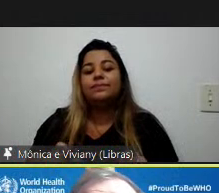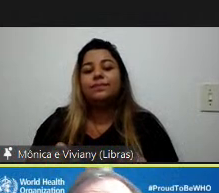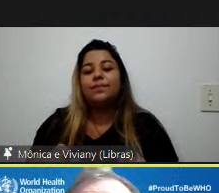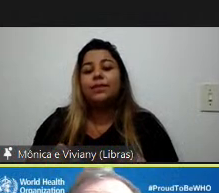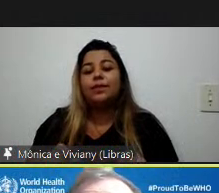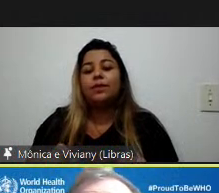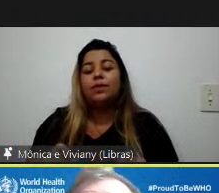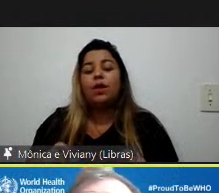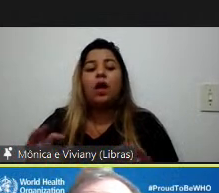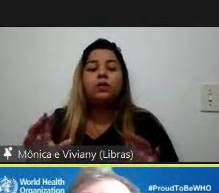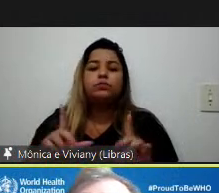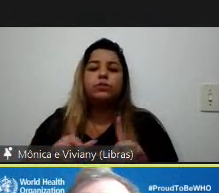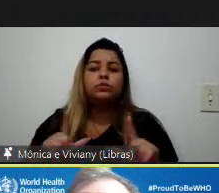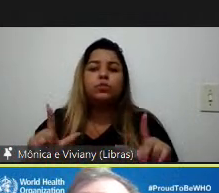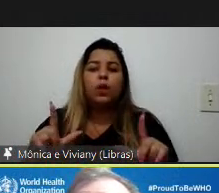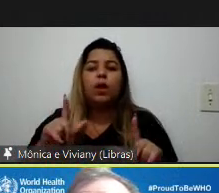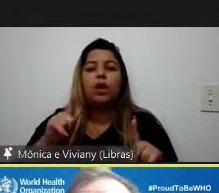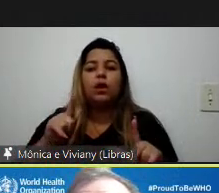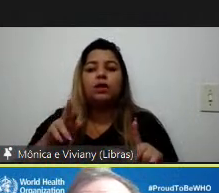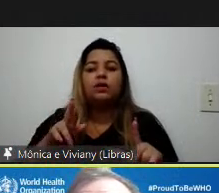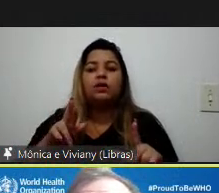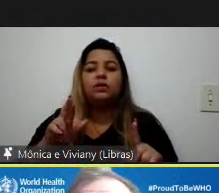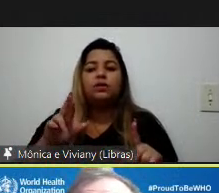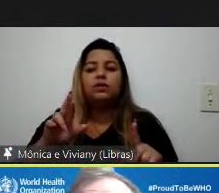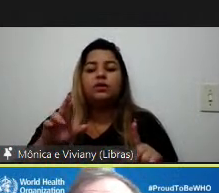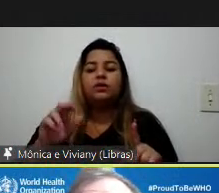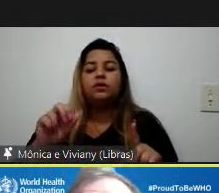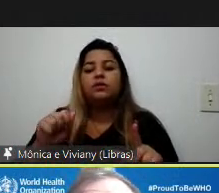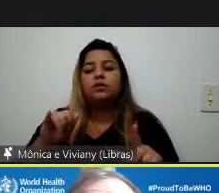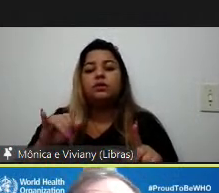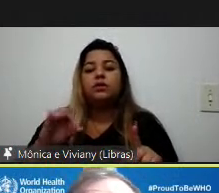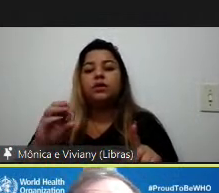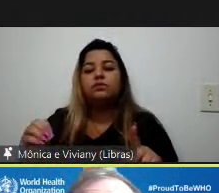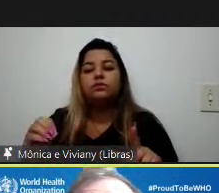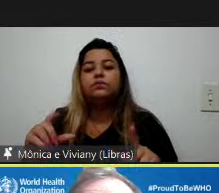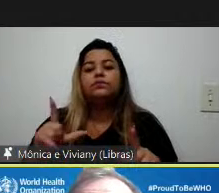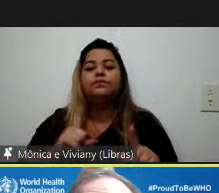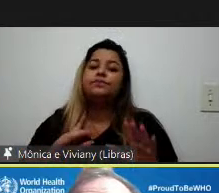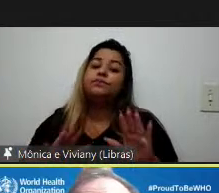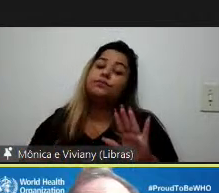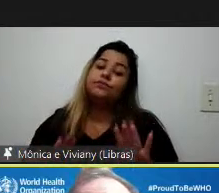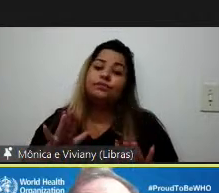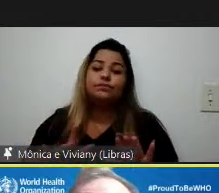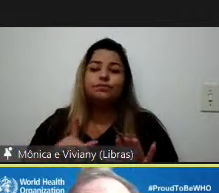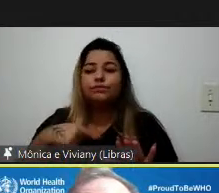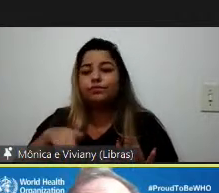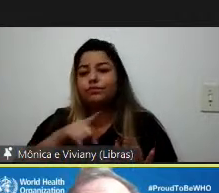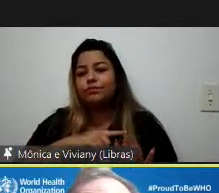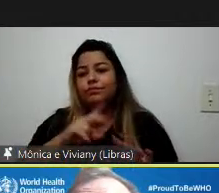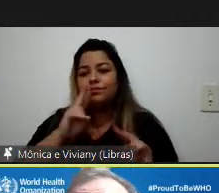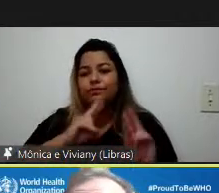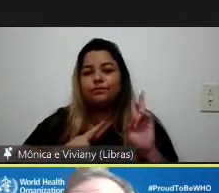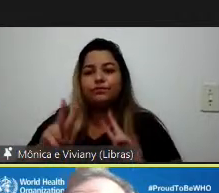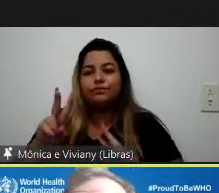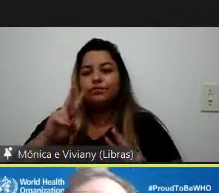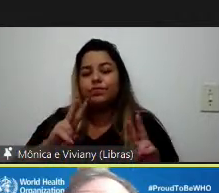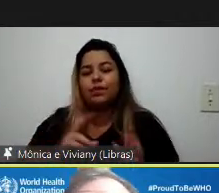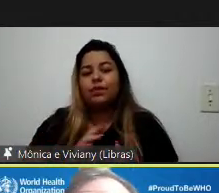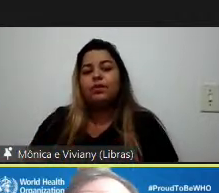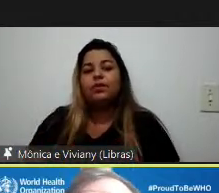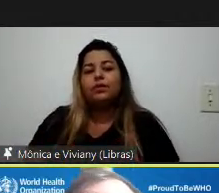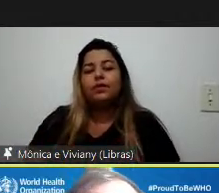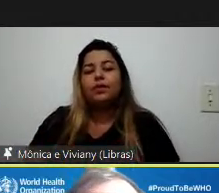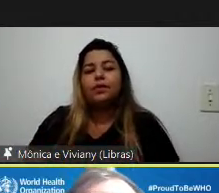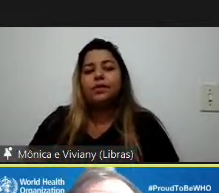that it's very variable. What we see in total is a few nutrition professionals per